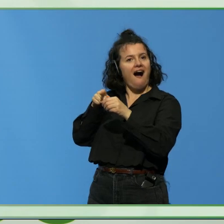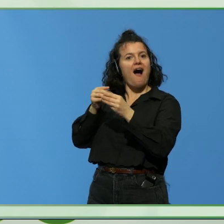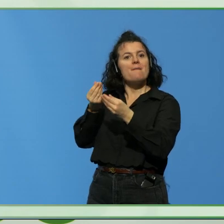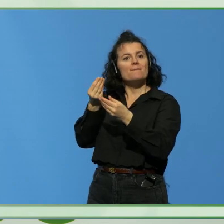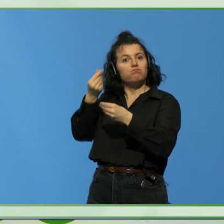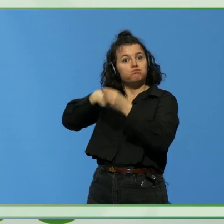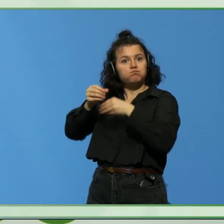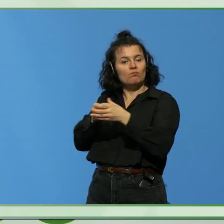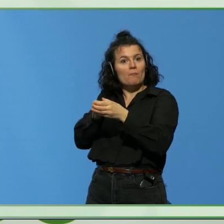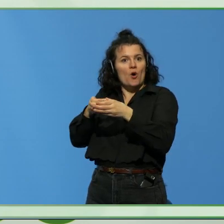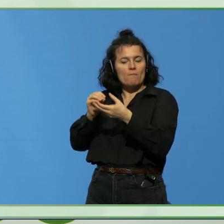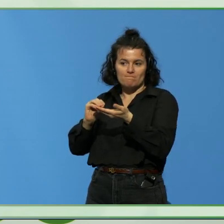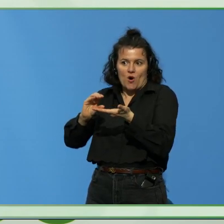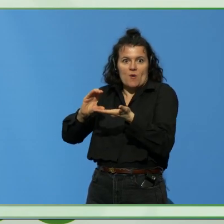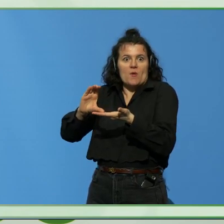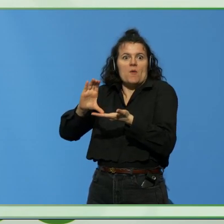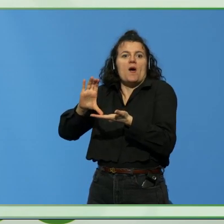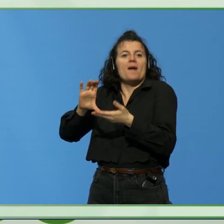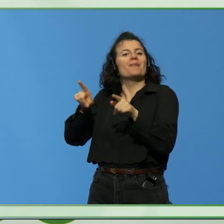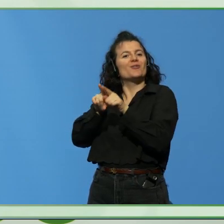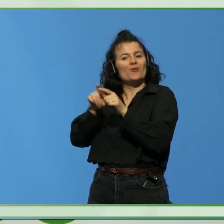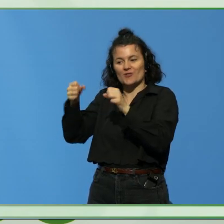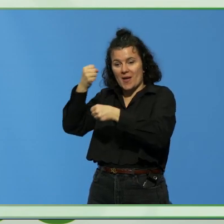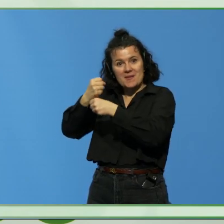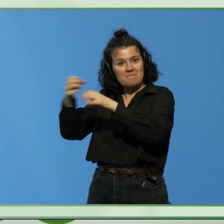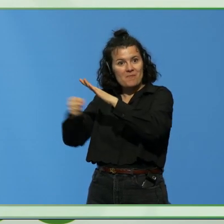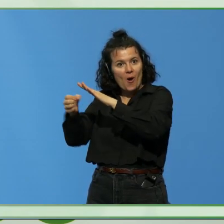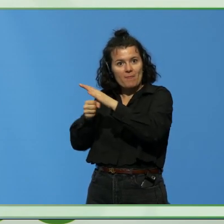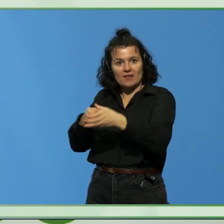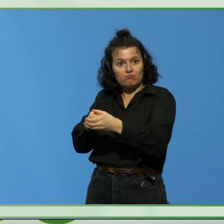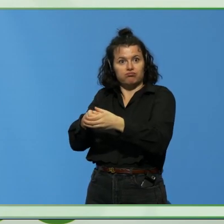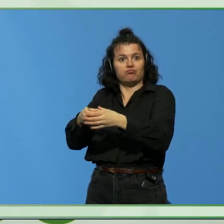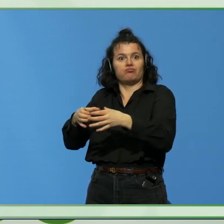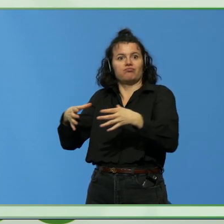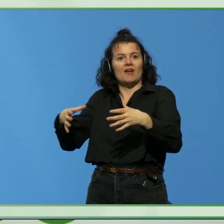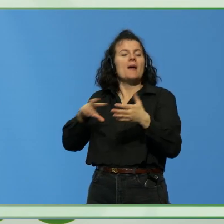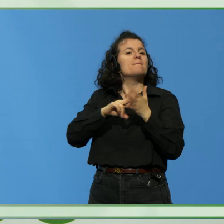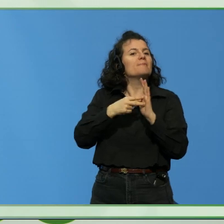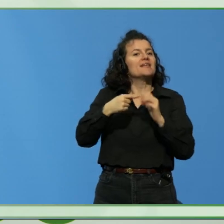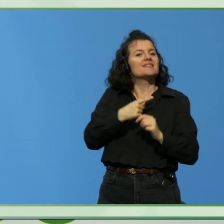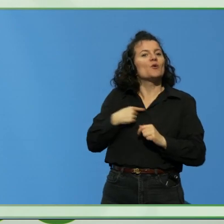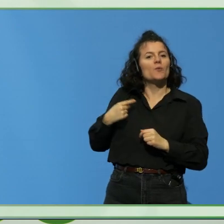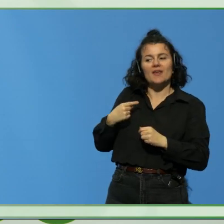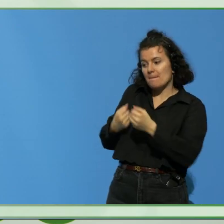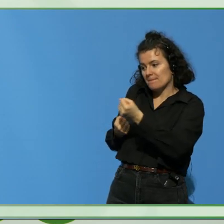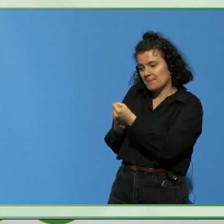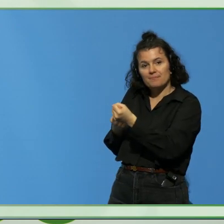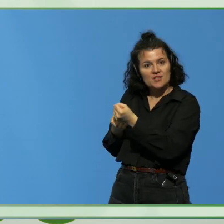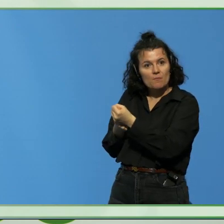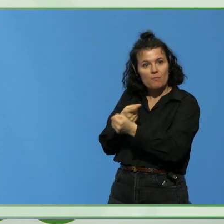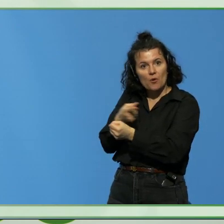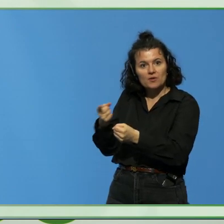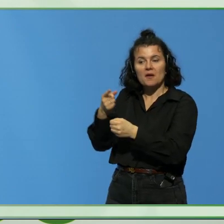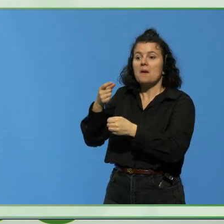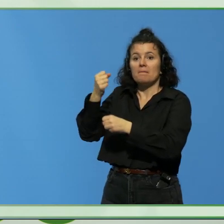and ultimately us being able to support businesses and models that are supporting people with disabilities and assistive